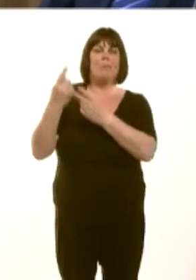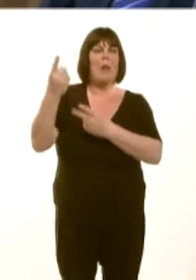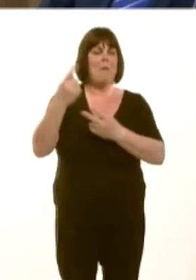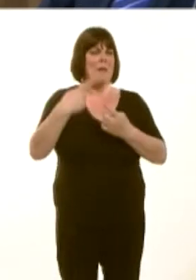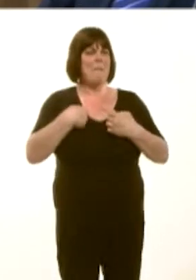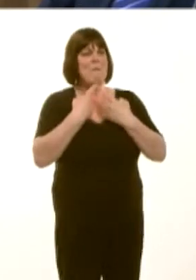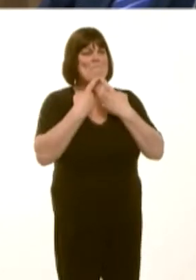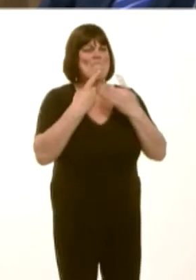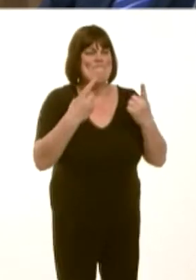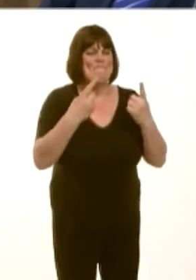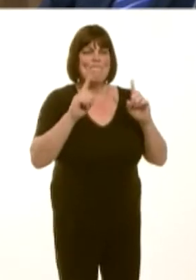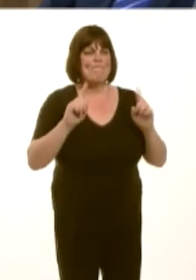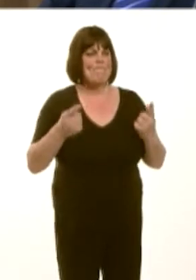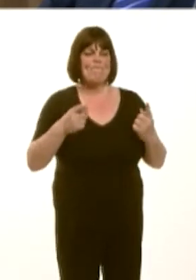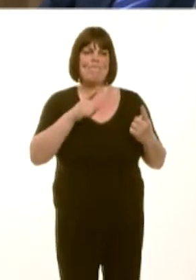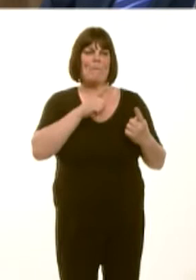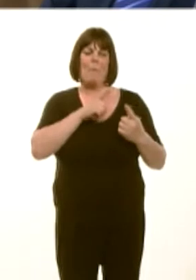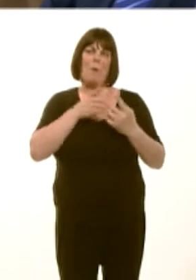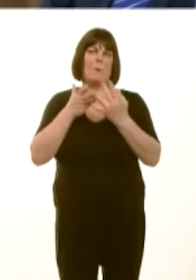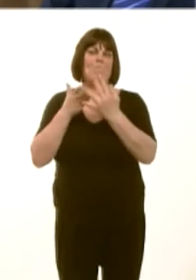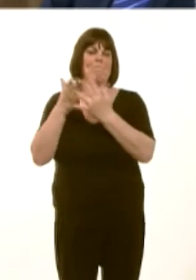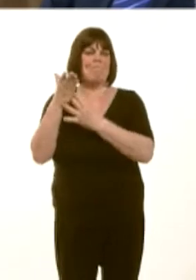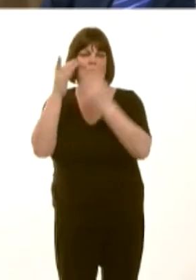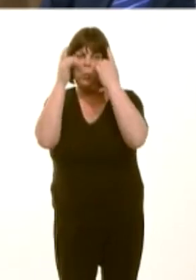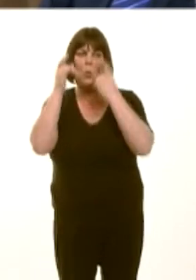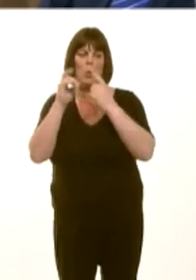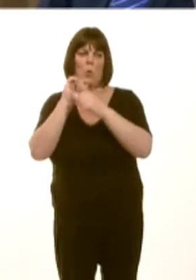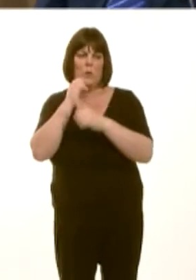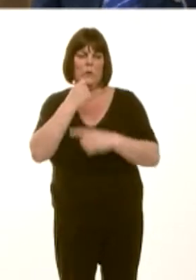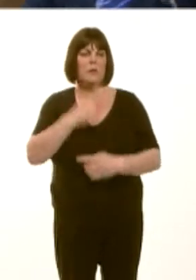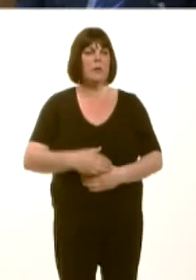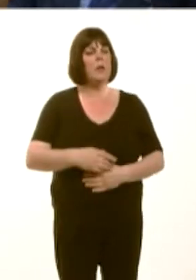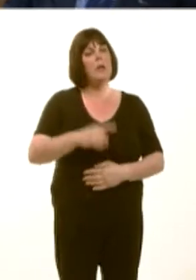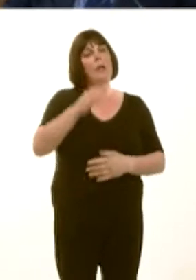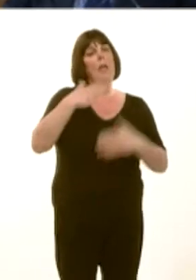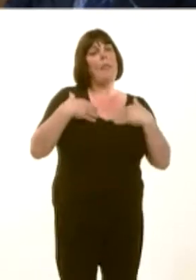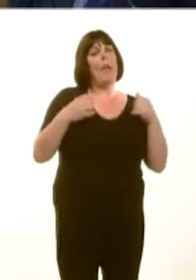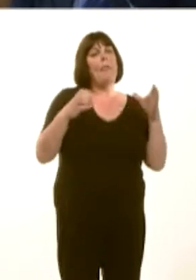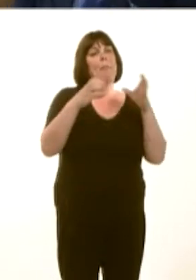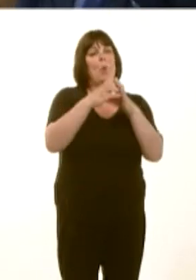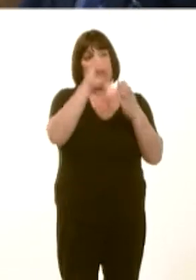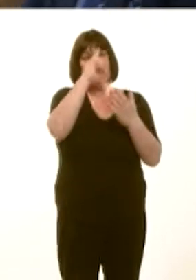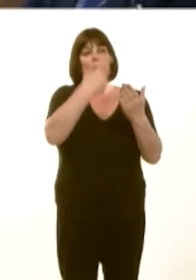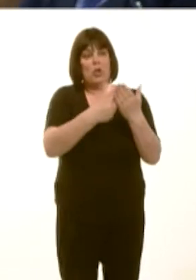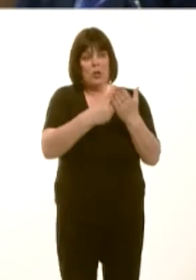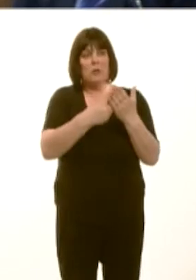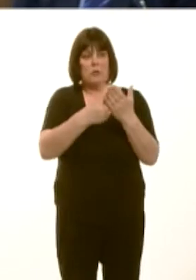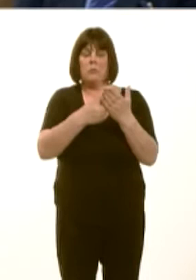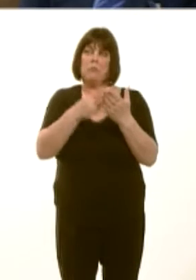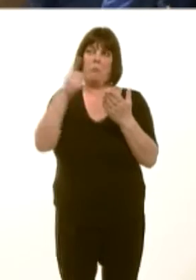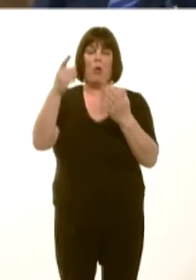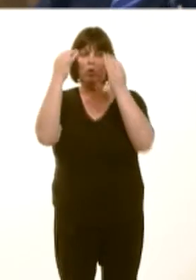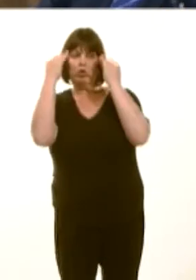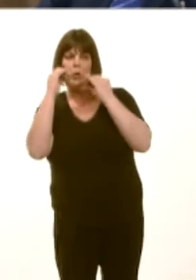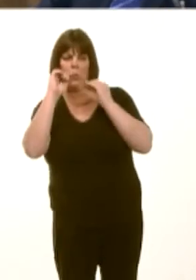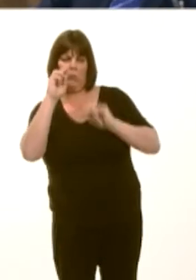can say. The proposed decisions of the local health board will now be tested in that forum, and we wait, of course,